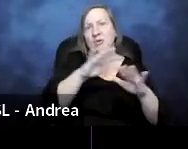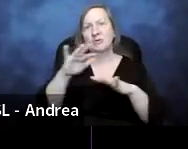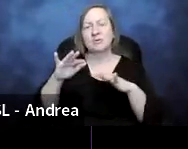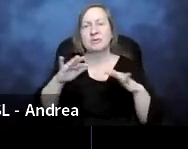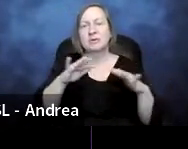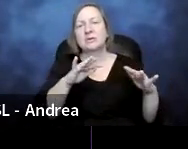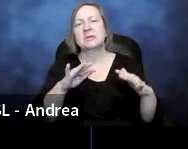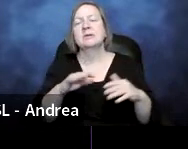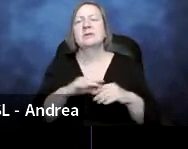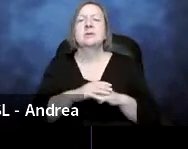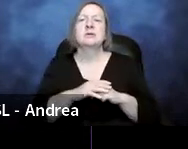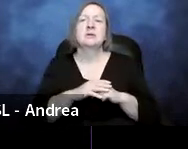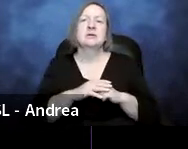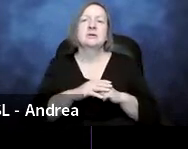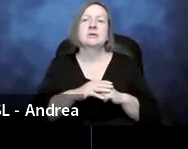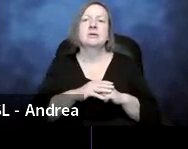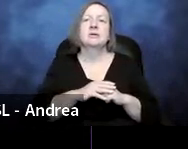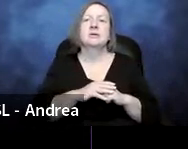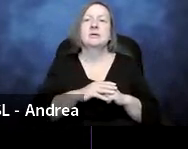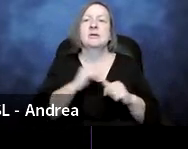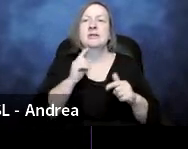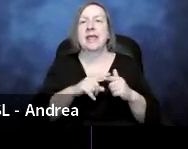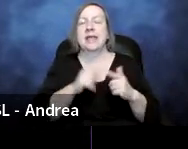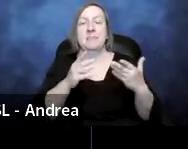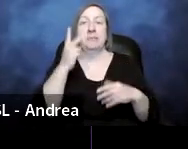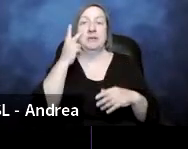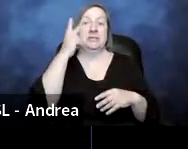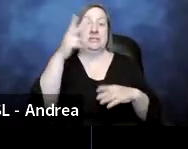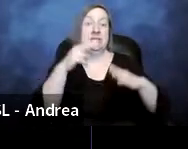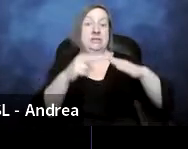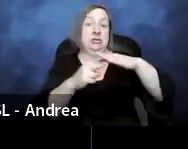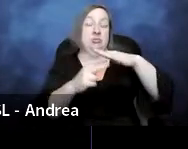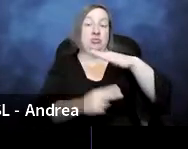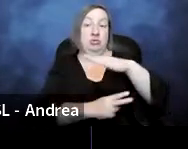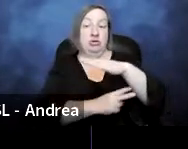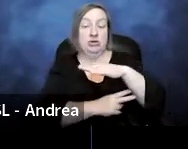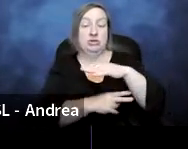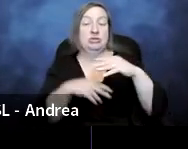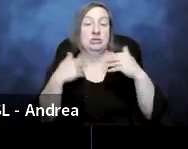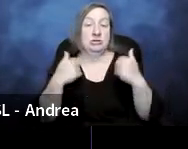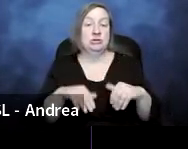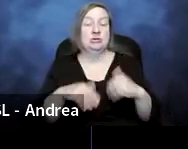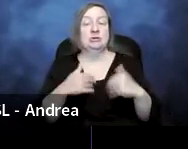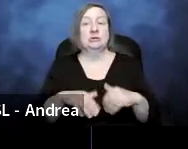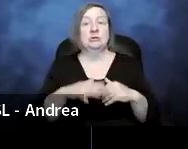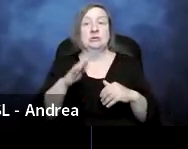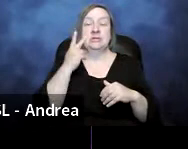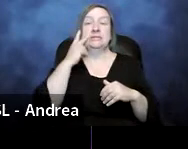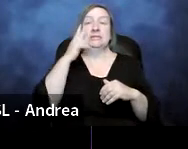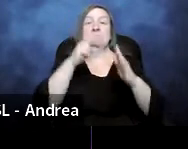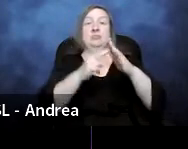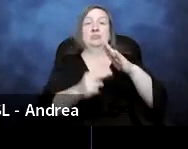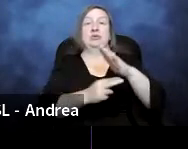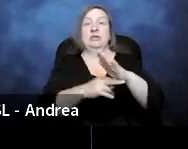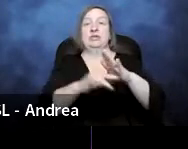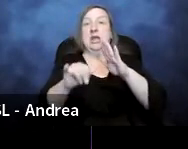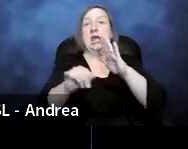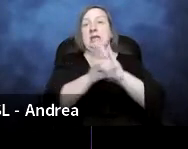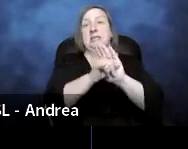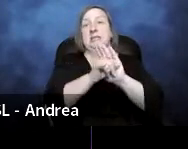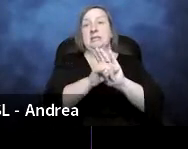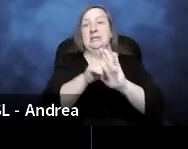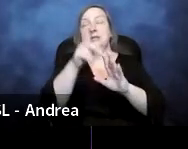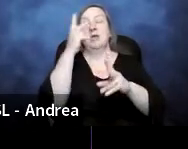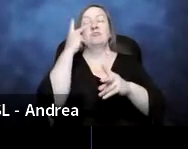photo, at which point they may see the bridge and its identity,